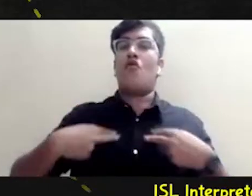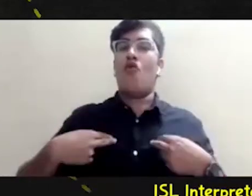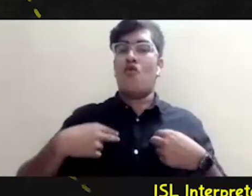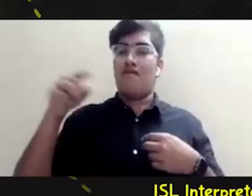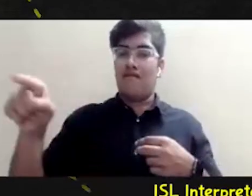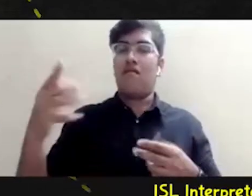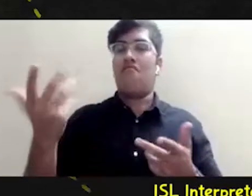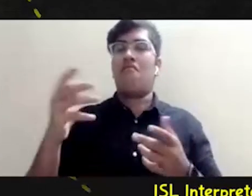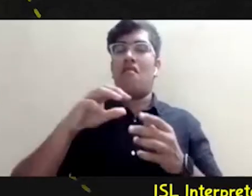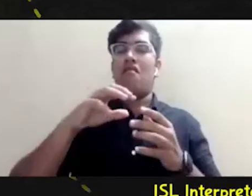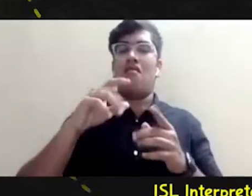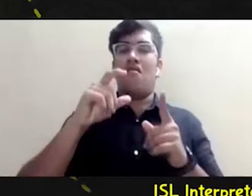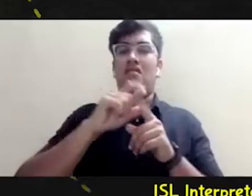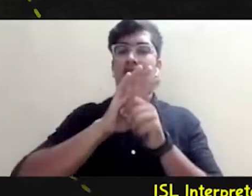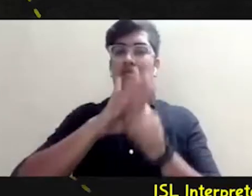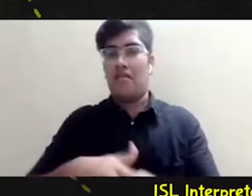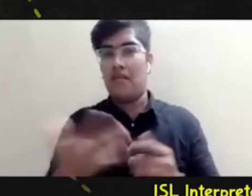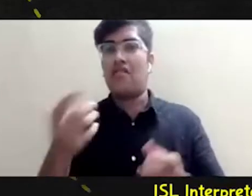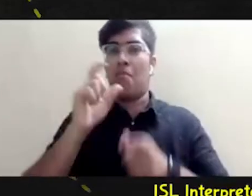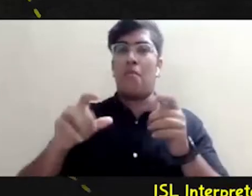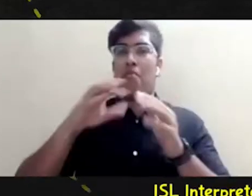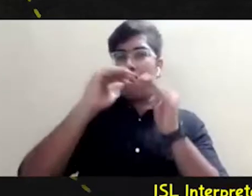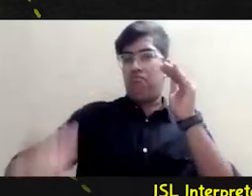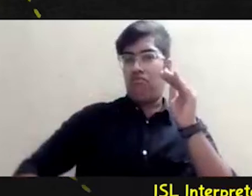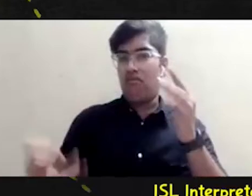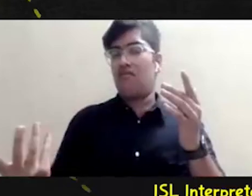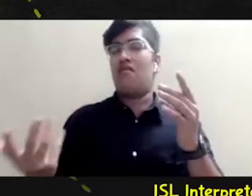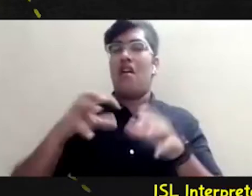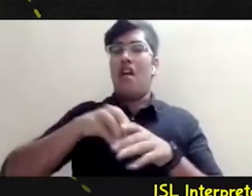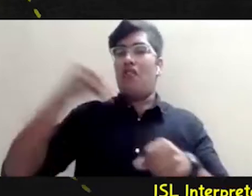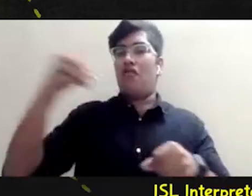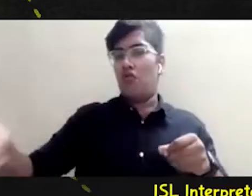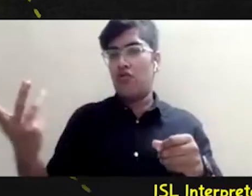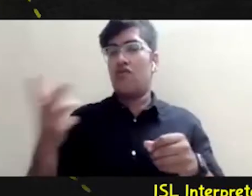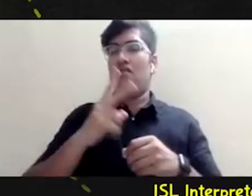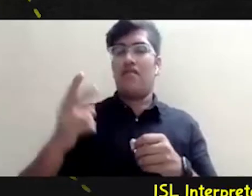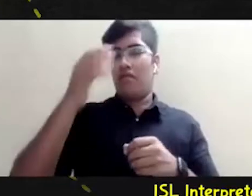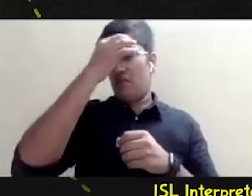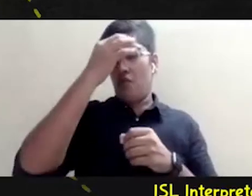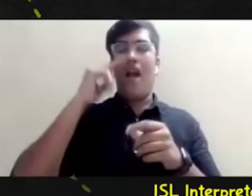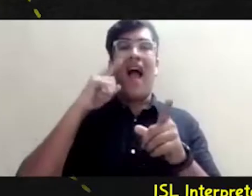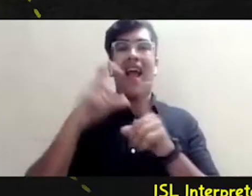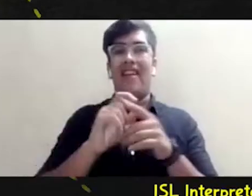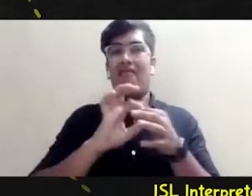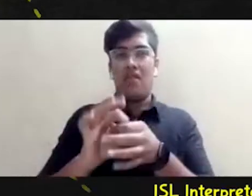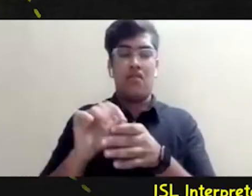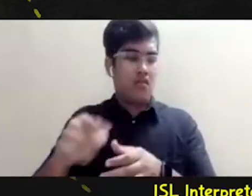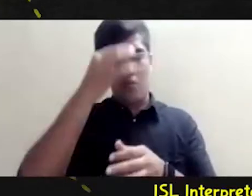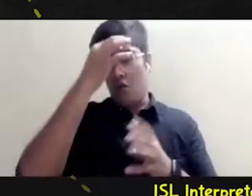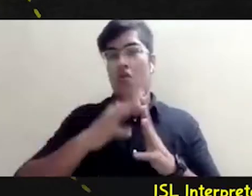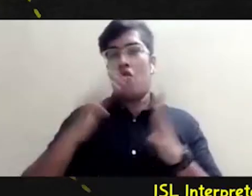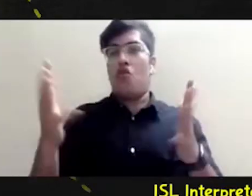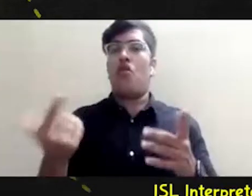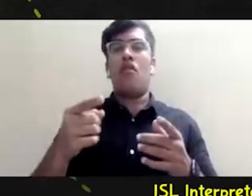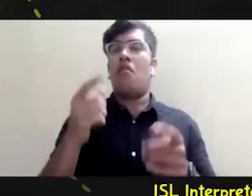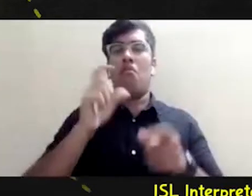discrimination, marginalization, exclusions that marginalized communities face because of their ID document was not entirely taken